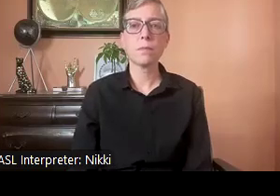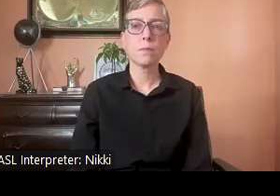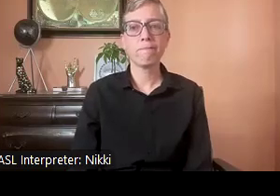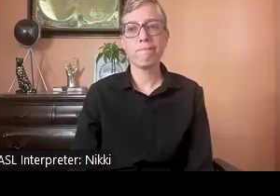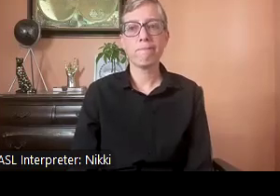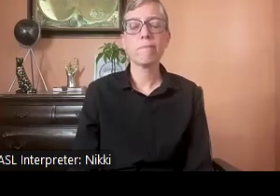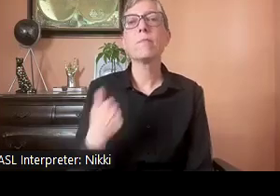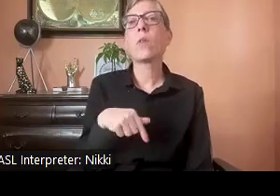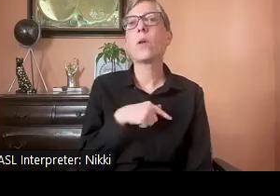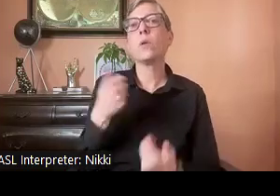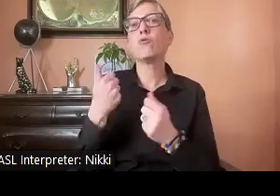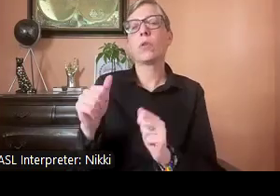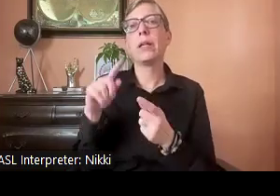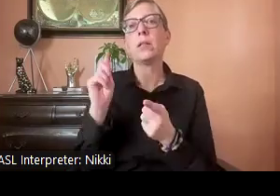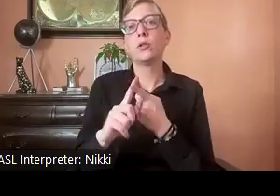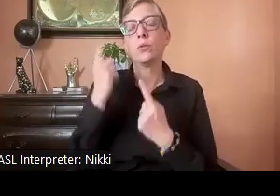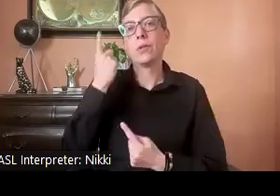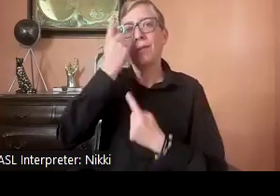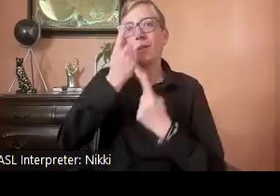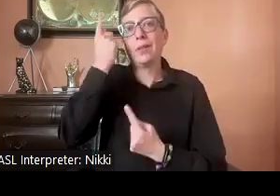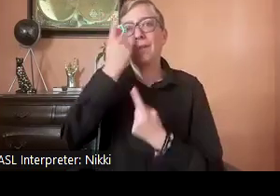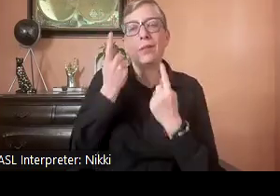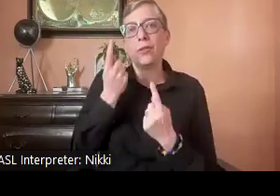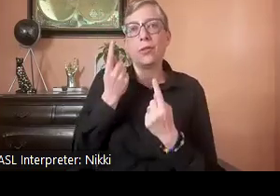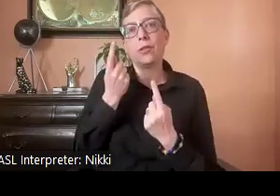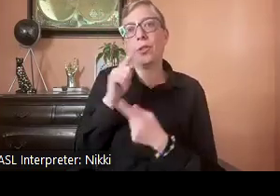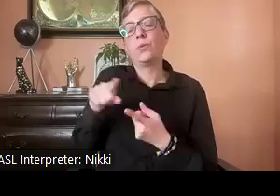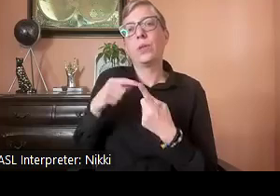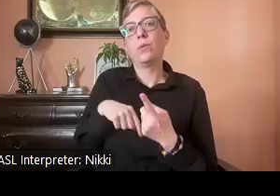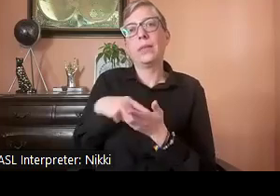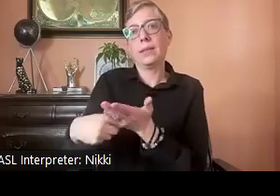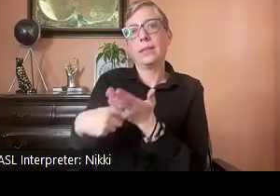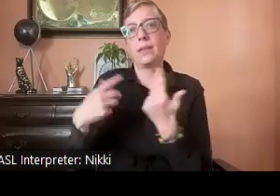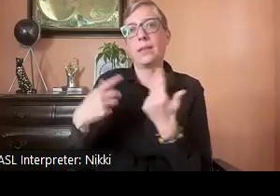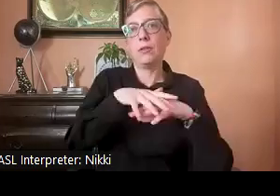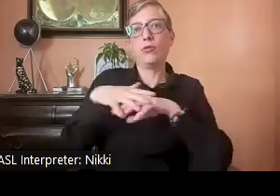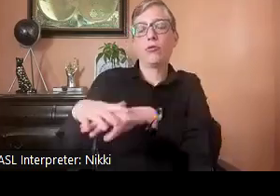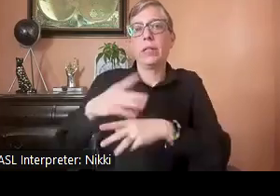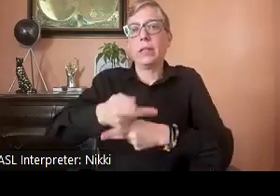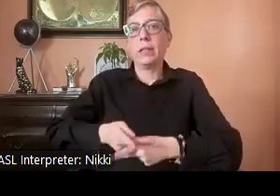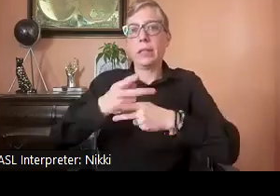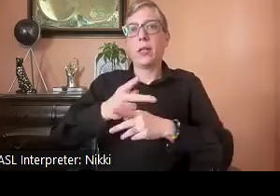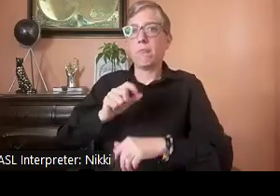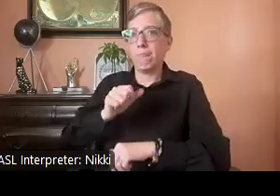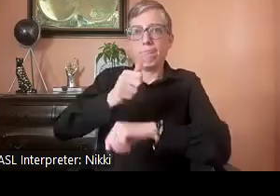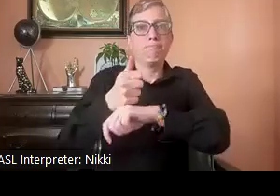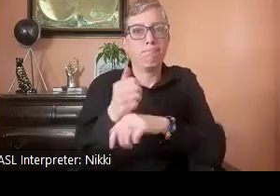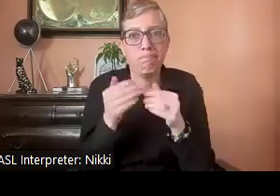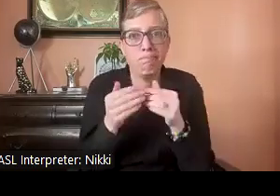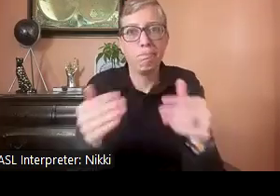factor into our strategy here when we talk about integrated care implementation, to say,